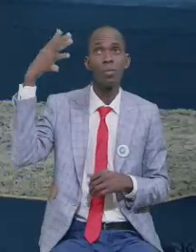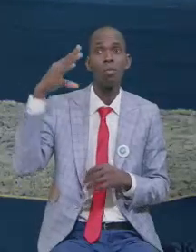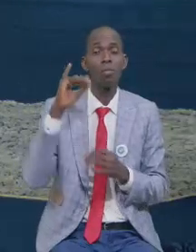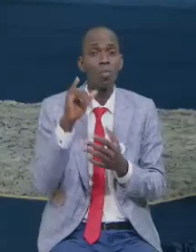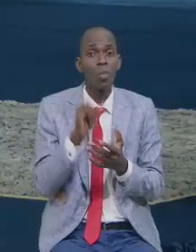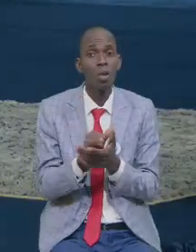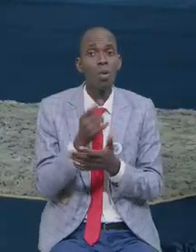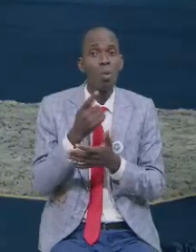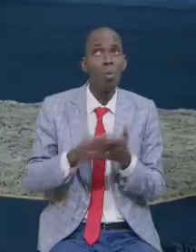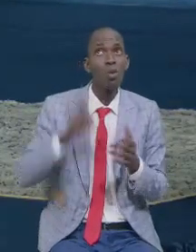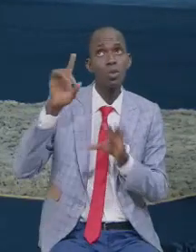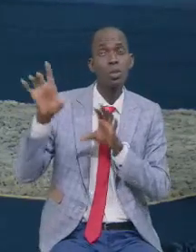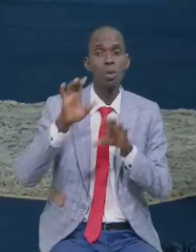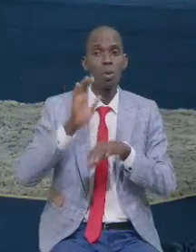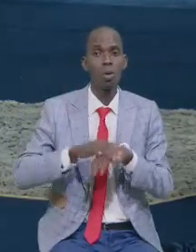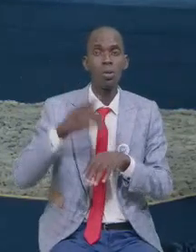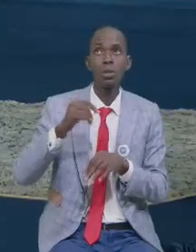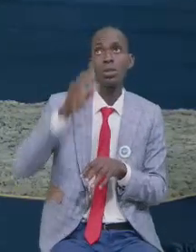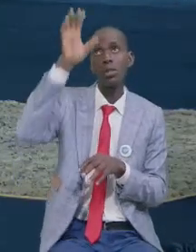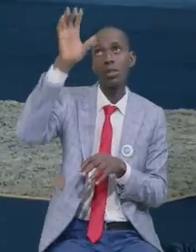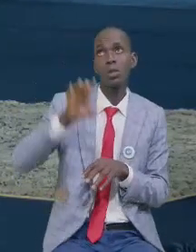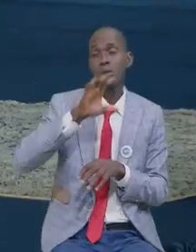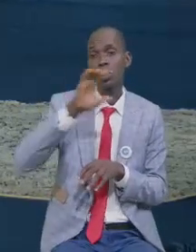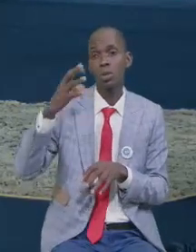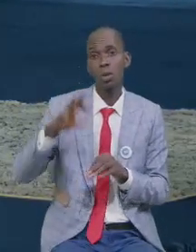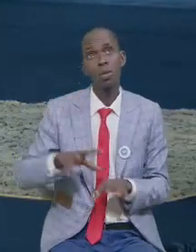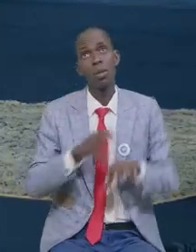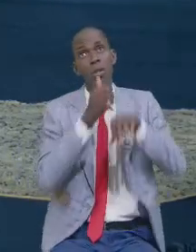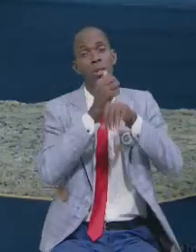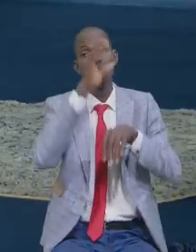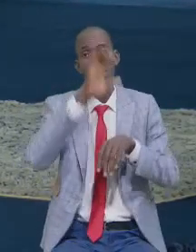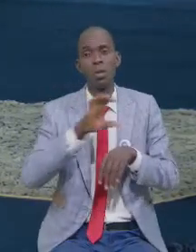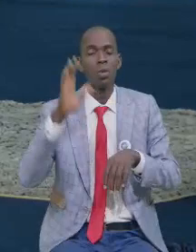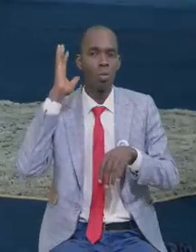on the cross of Calvary will avail for me and